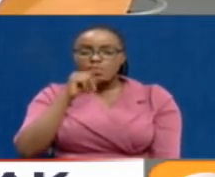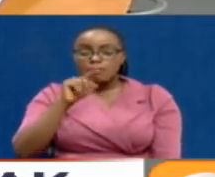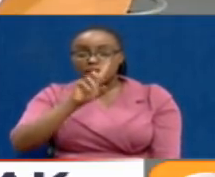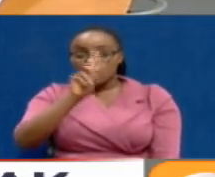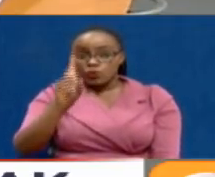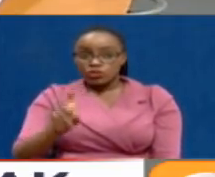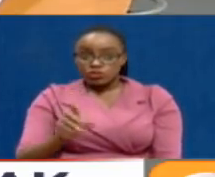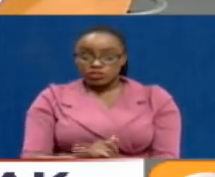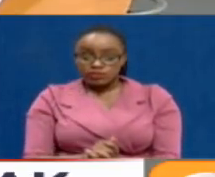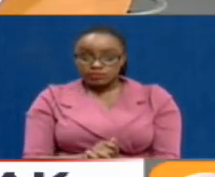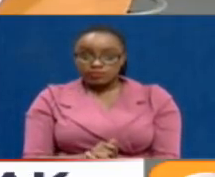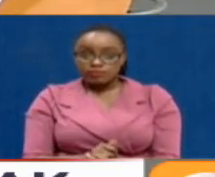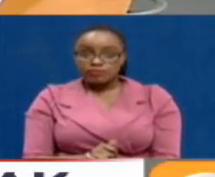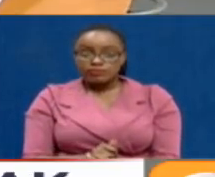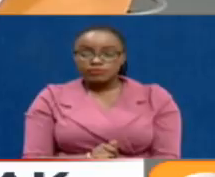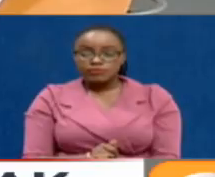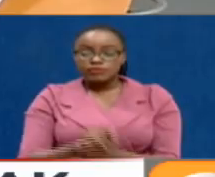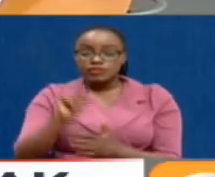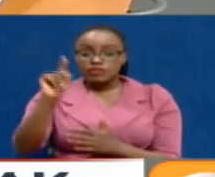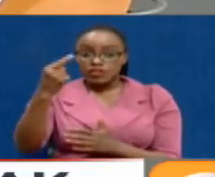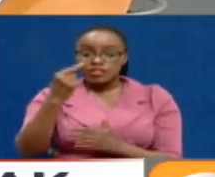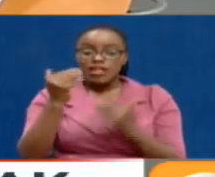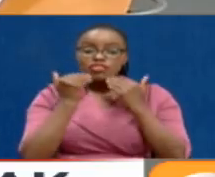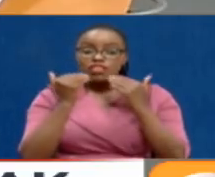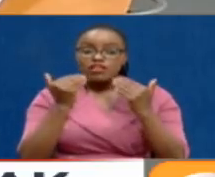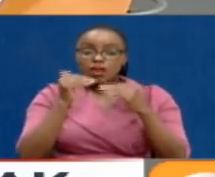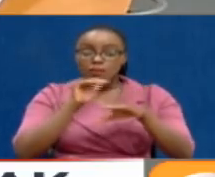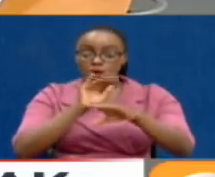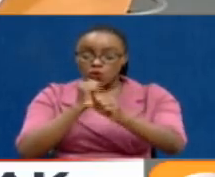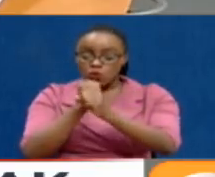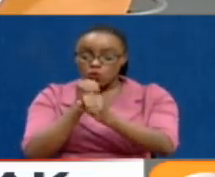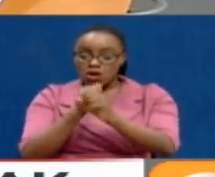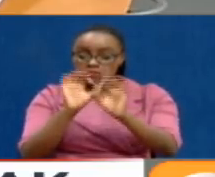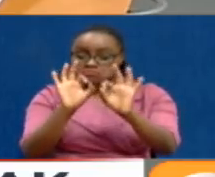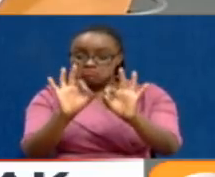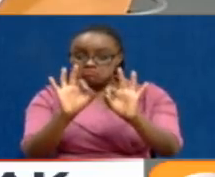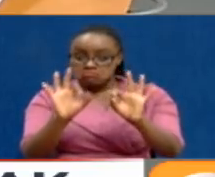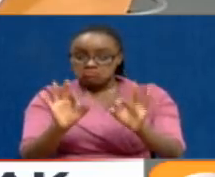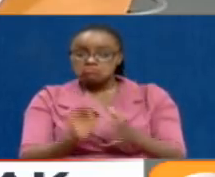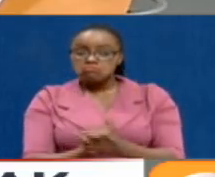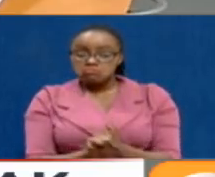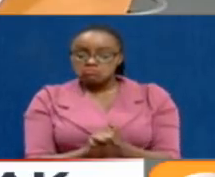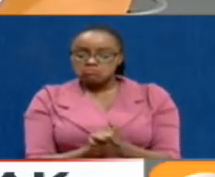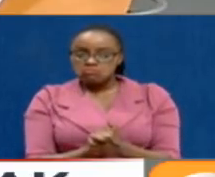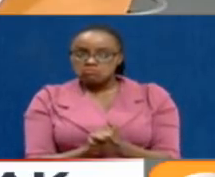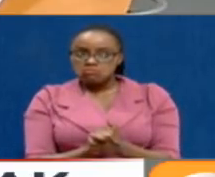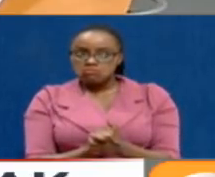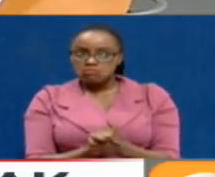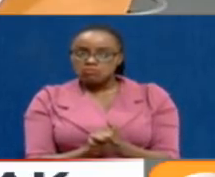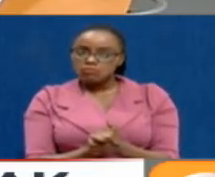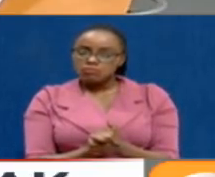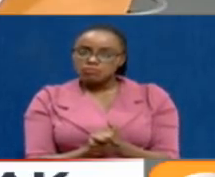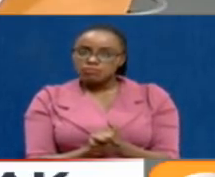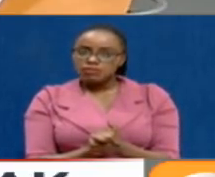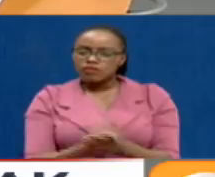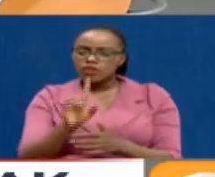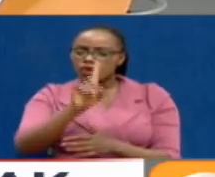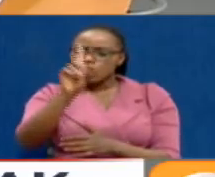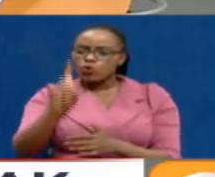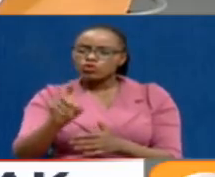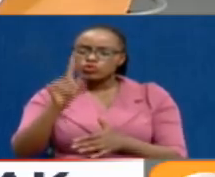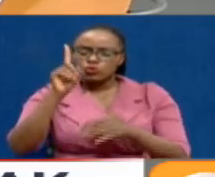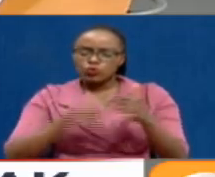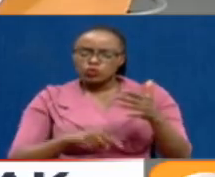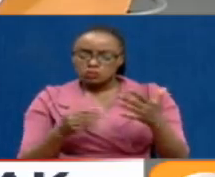sir. Okay. First of all, thanks for your good work. Asante. Okay, my question